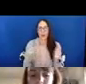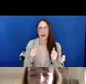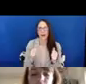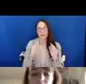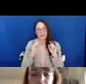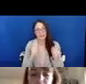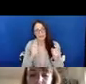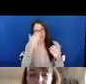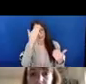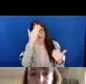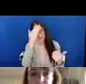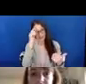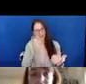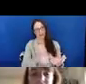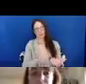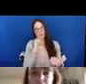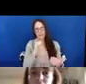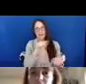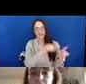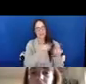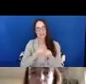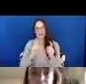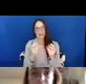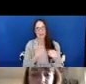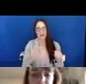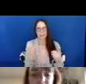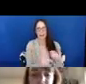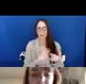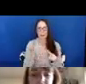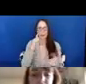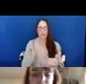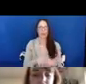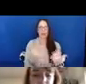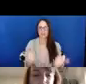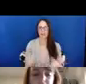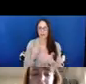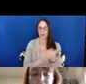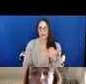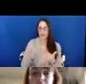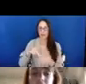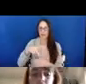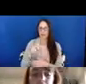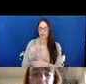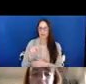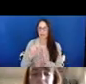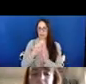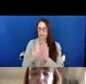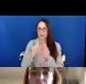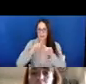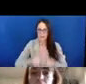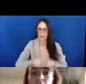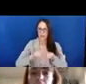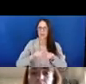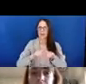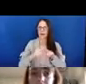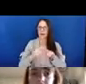back, I want to recognize that the existence of my current institution, Penn State, uh, is dependent on the dispossession